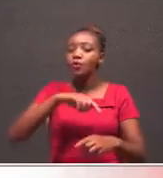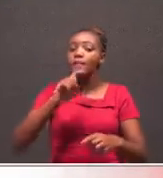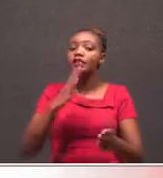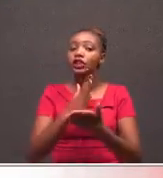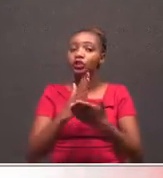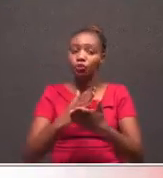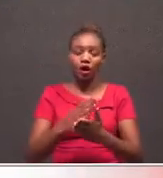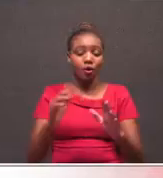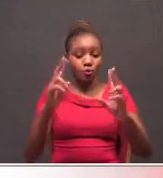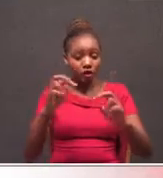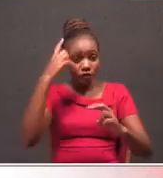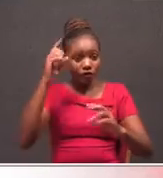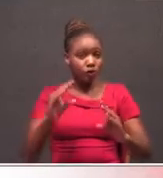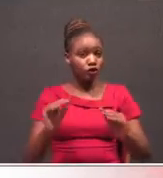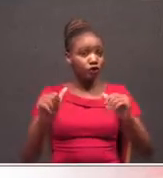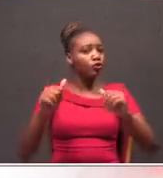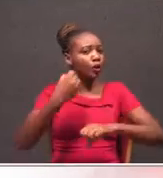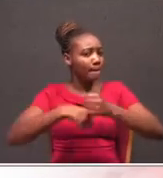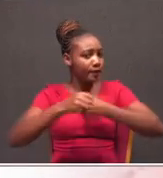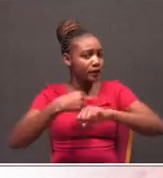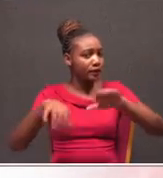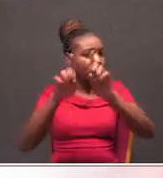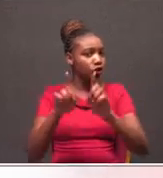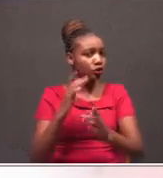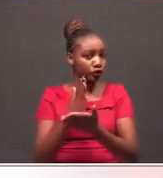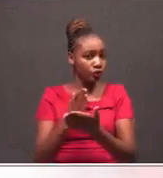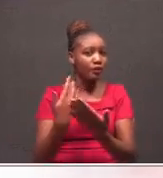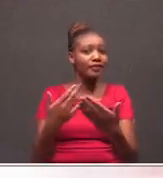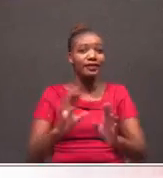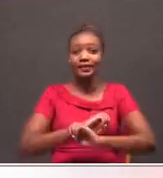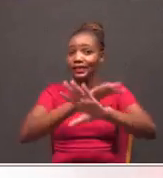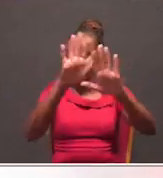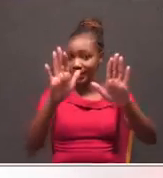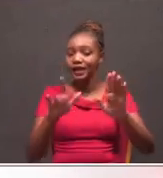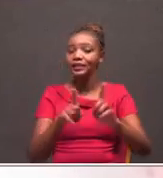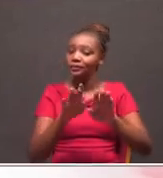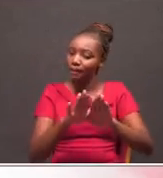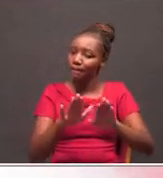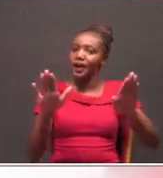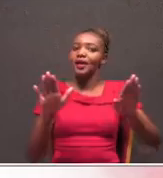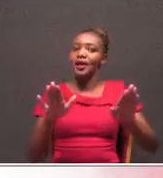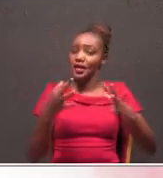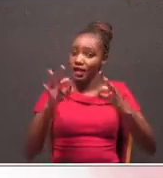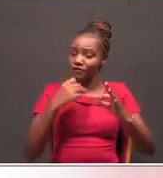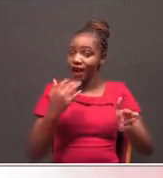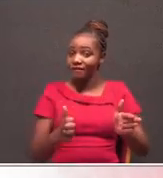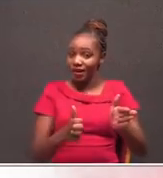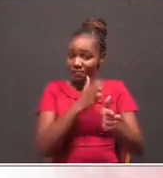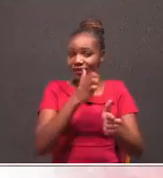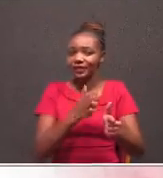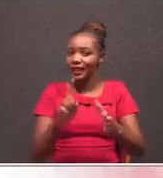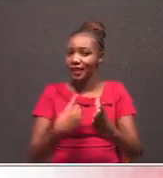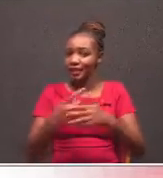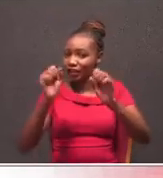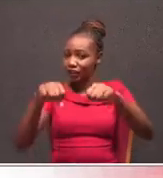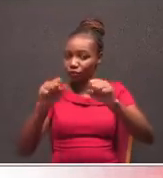for mitigation measures that are going to make it very, very clear and plain that should there be an emergency, then we are able